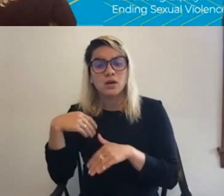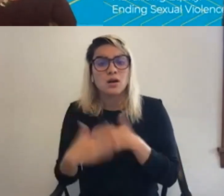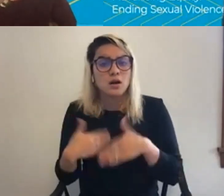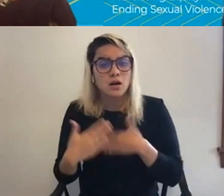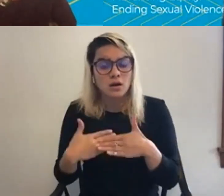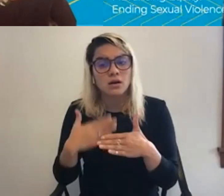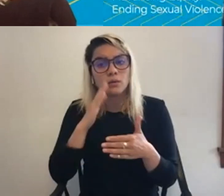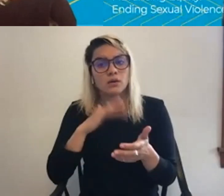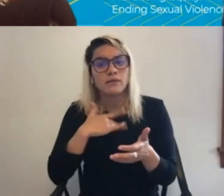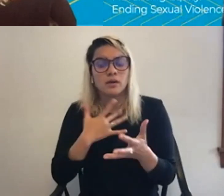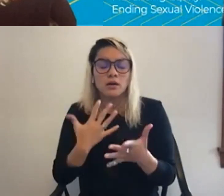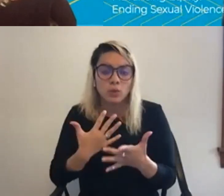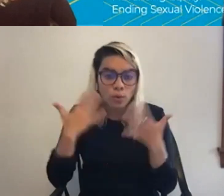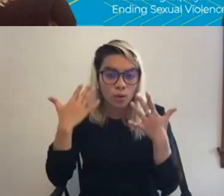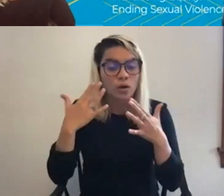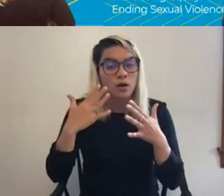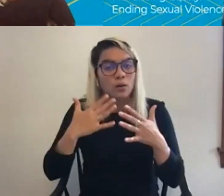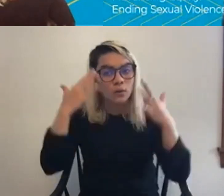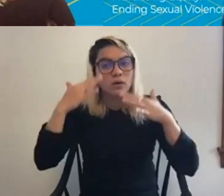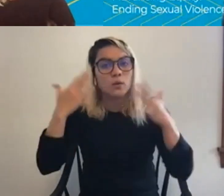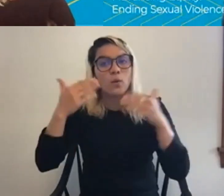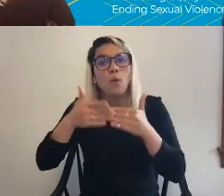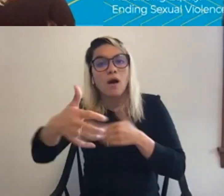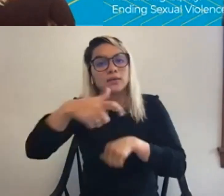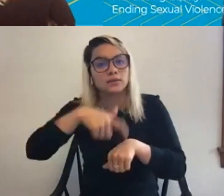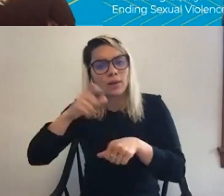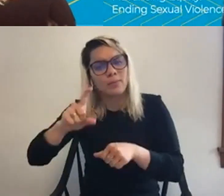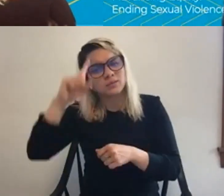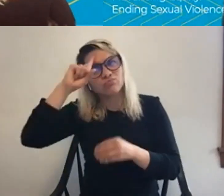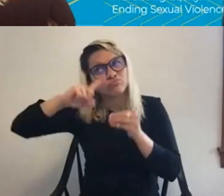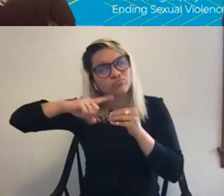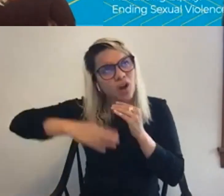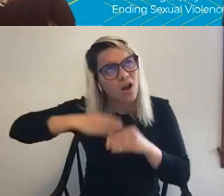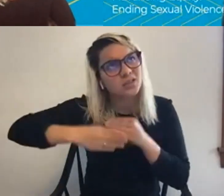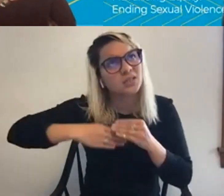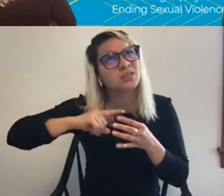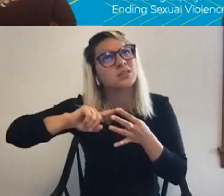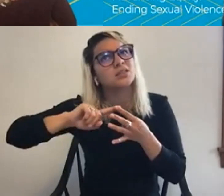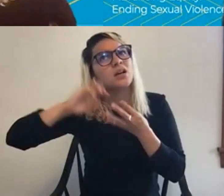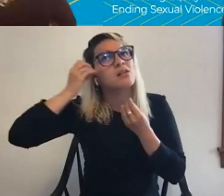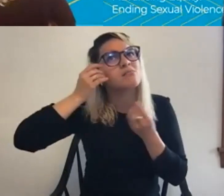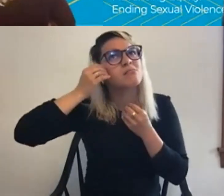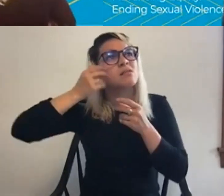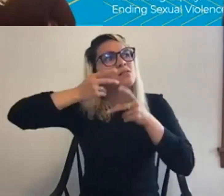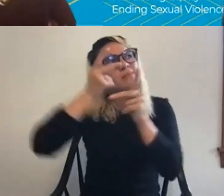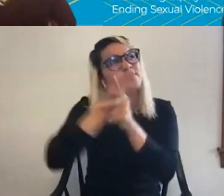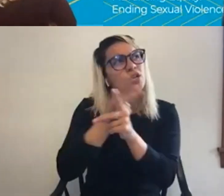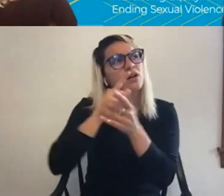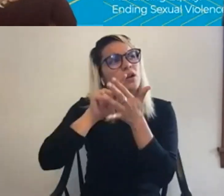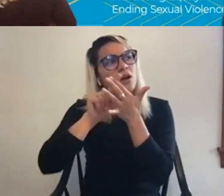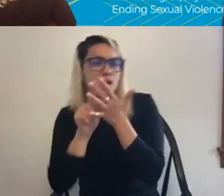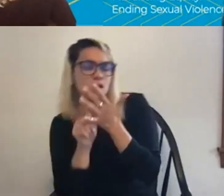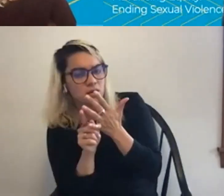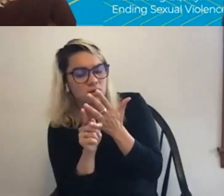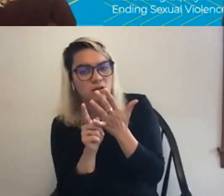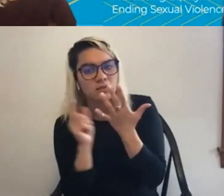And that's the way it should be. That's the way it should be for anyone who experiences trauma. And I think that's a possibility here with this